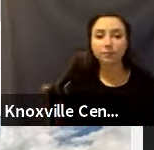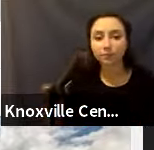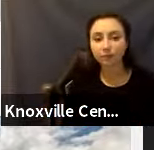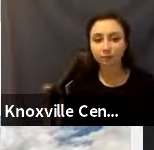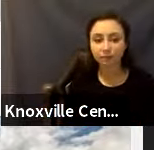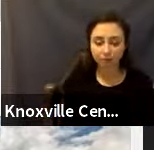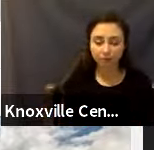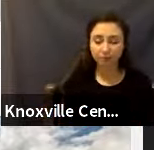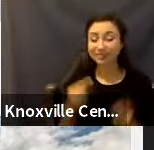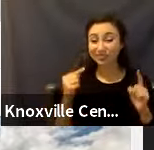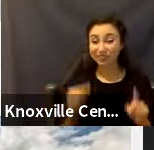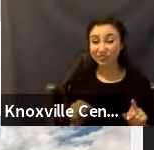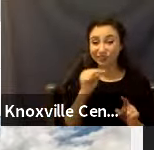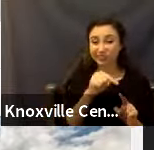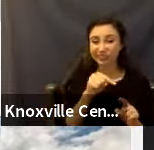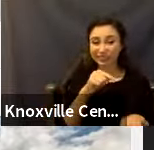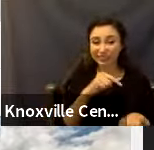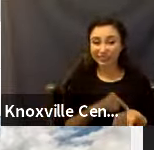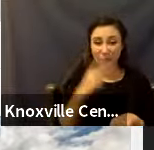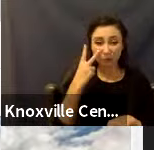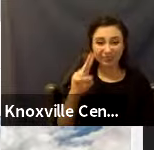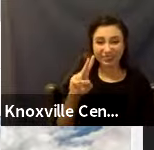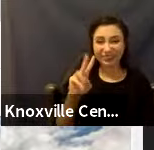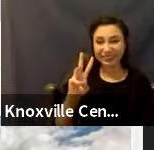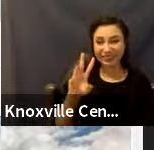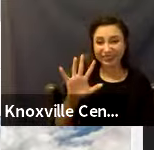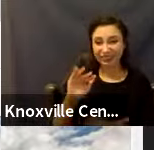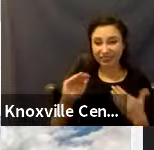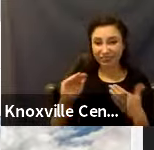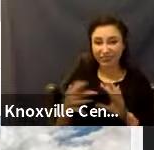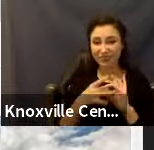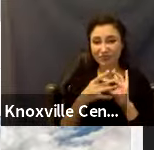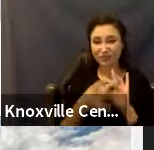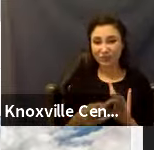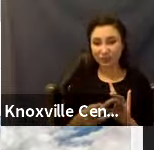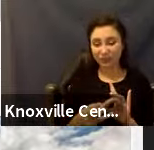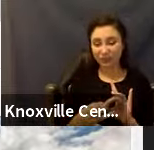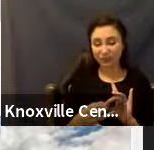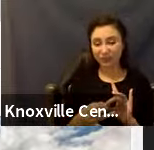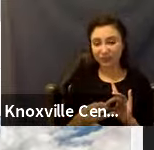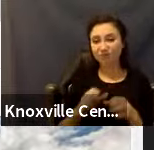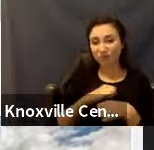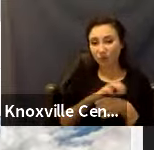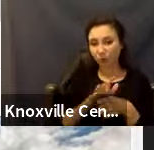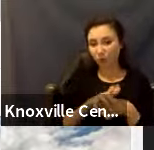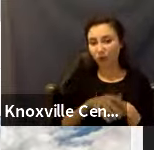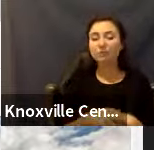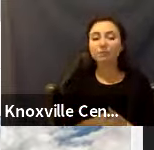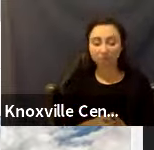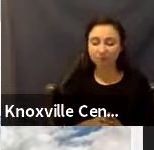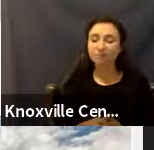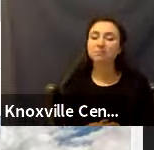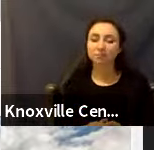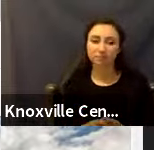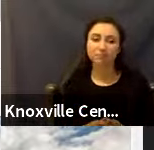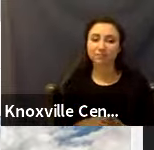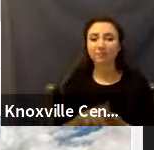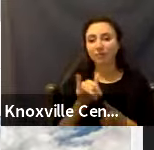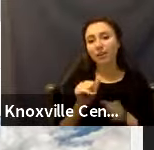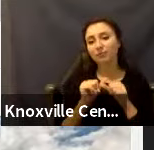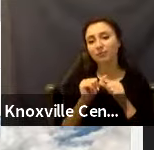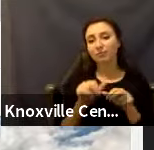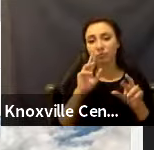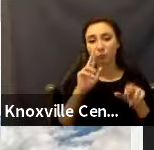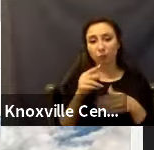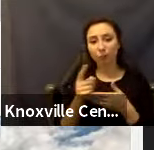During this time period, we have seen 65 deaths associated with COVID-19, which is consistent with what we reported out last